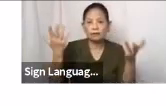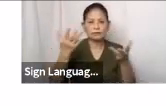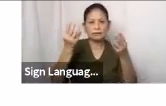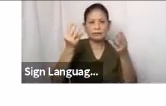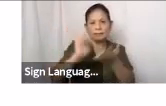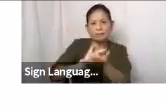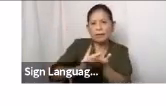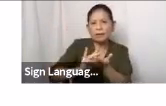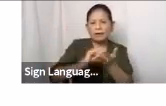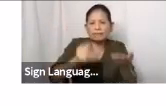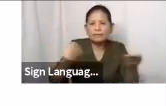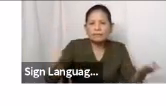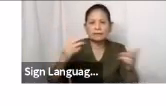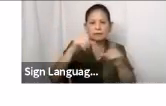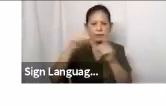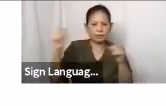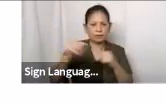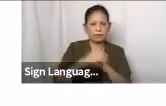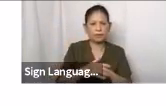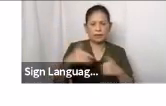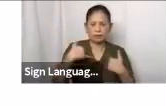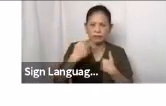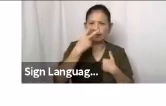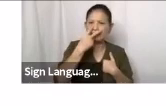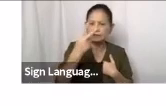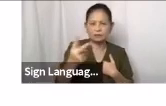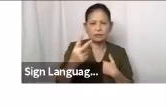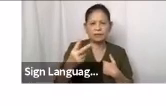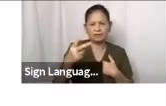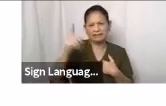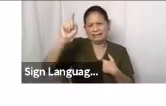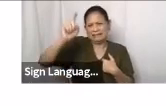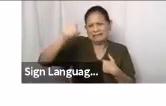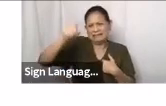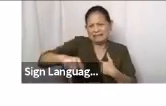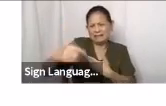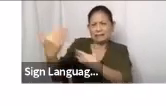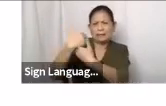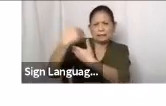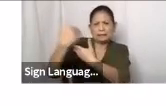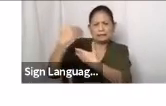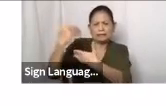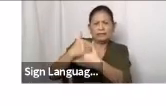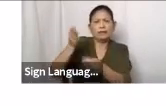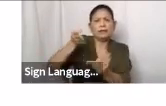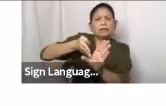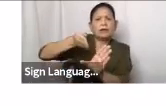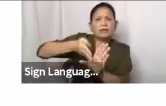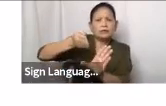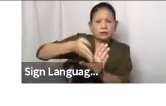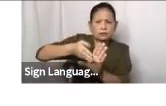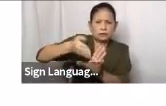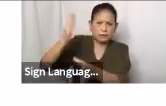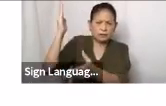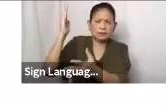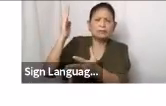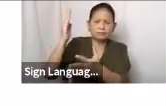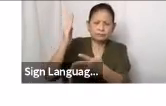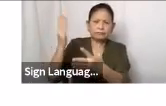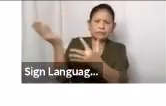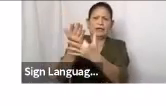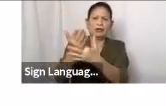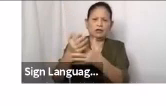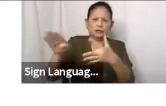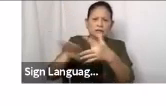Then we have seen that there is much need of having a psychosocial support. There must be having a